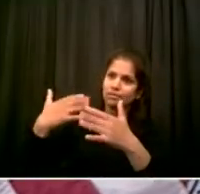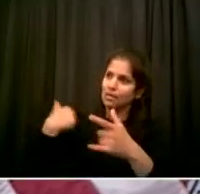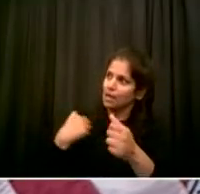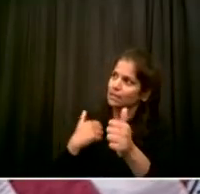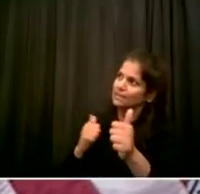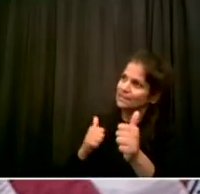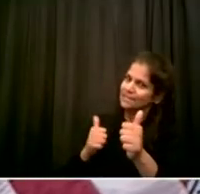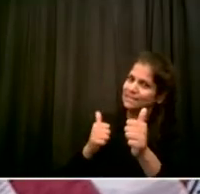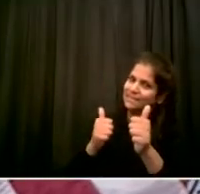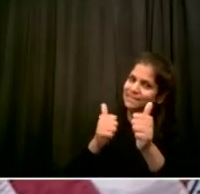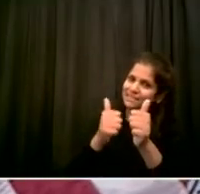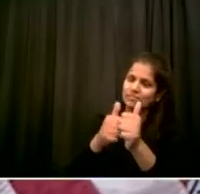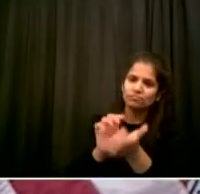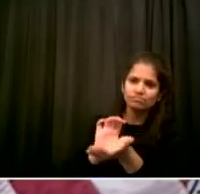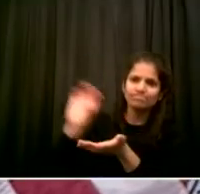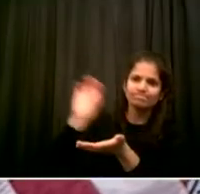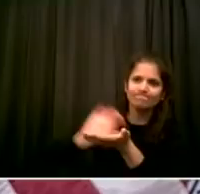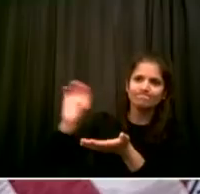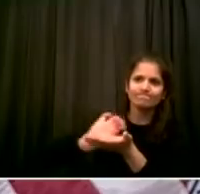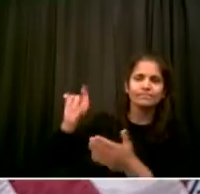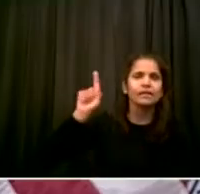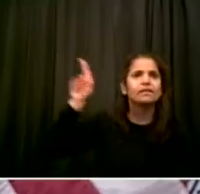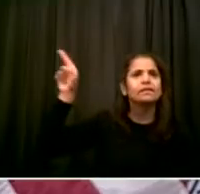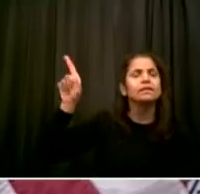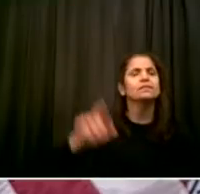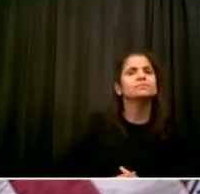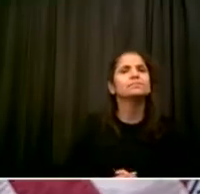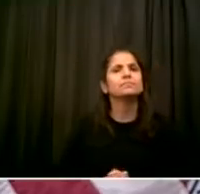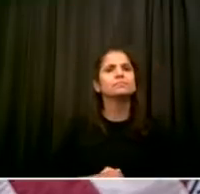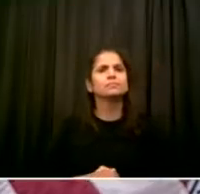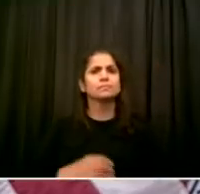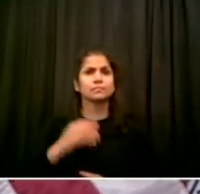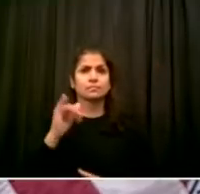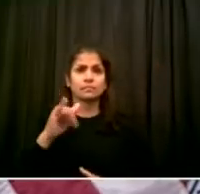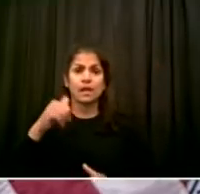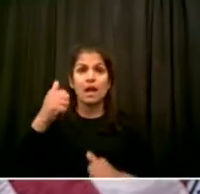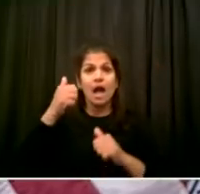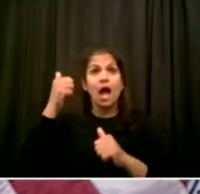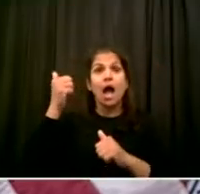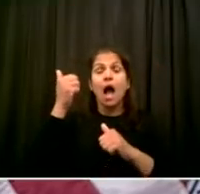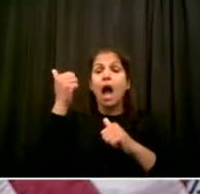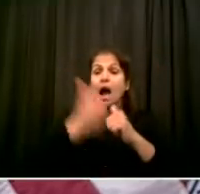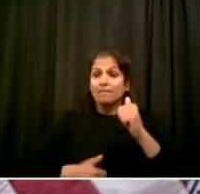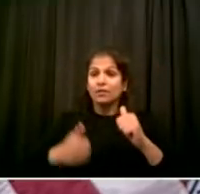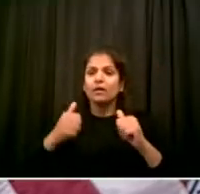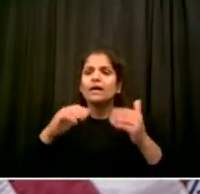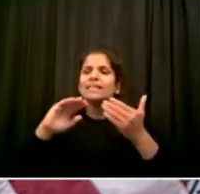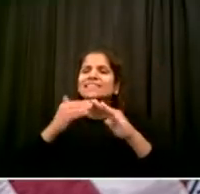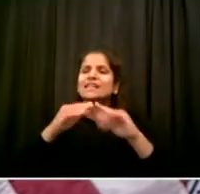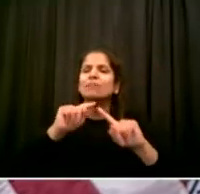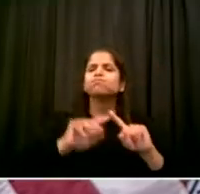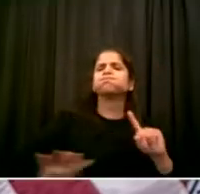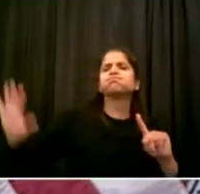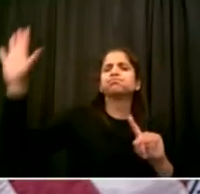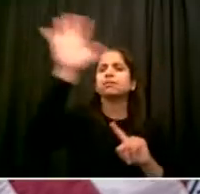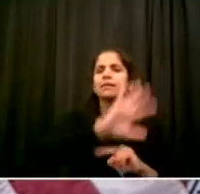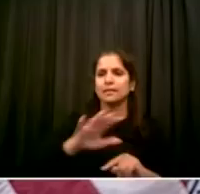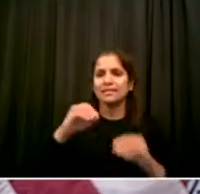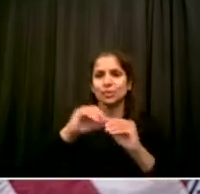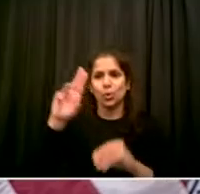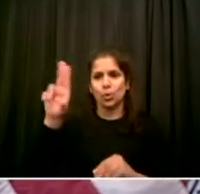stewardship of our resources, smart in the way we serve our people and grow our economy. We need to keep doing that. So we've asked the